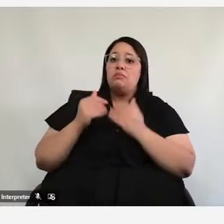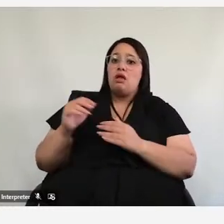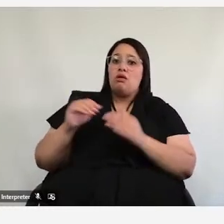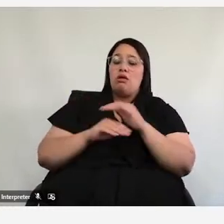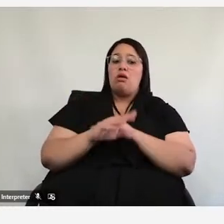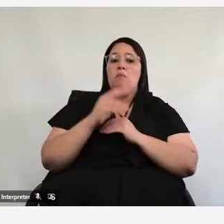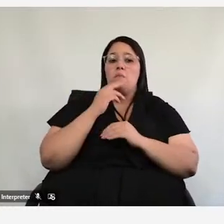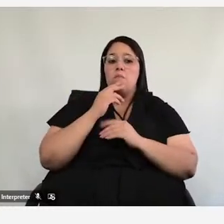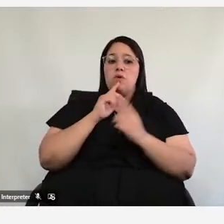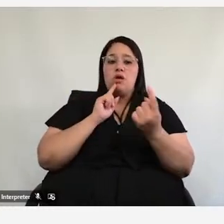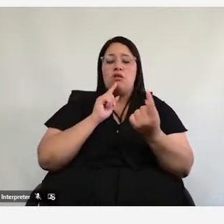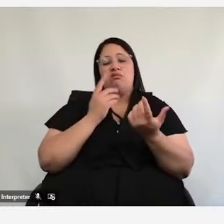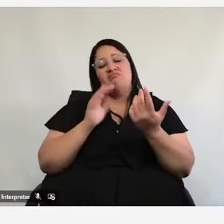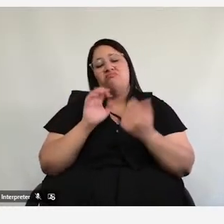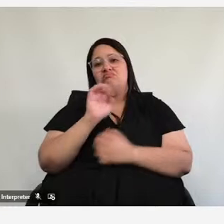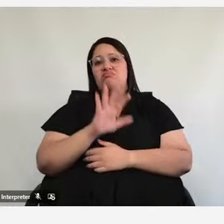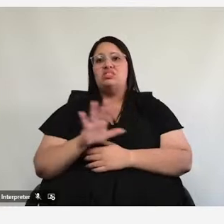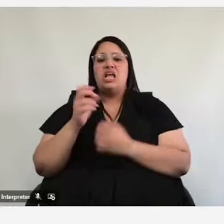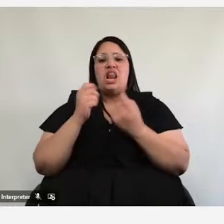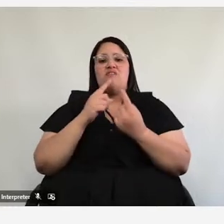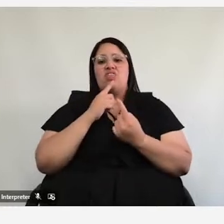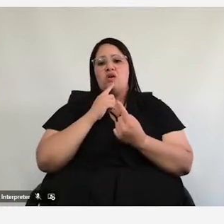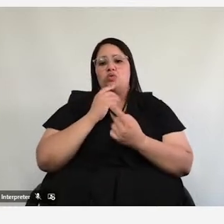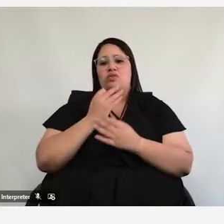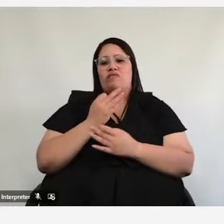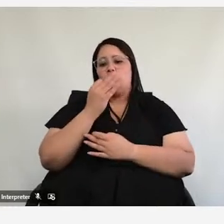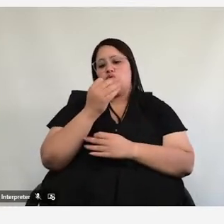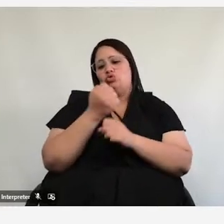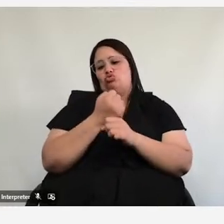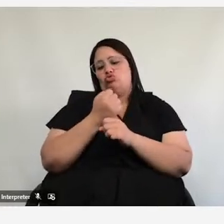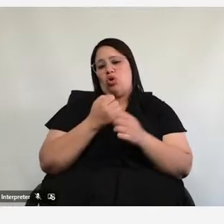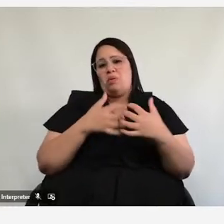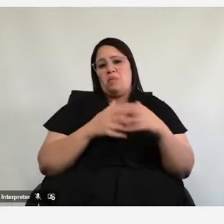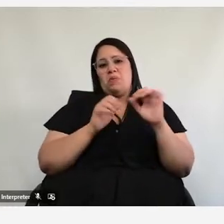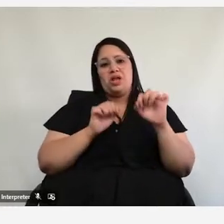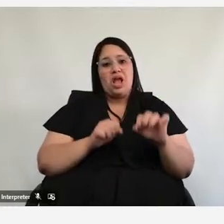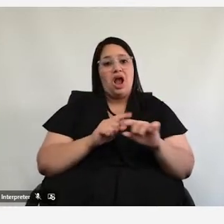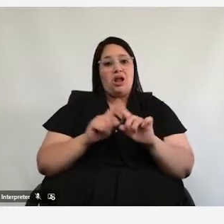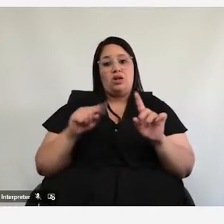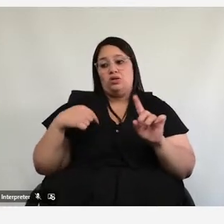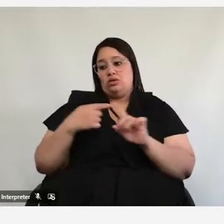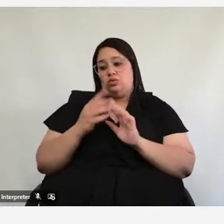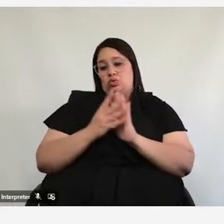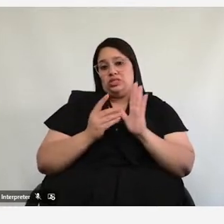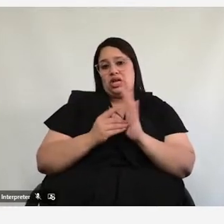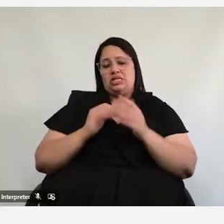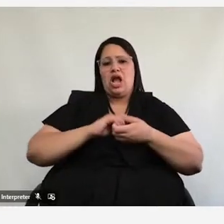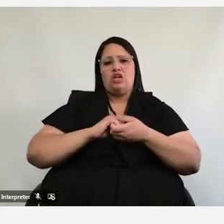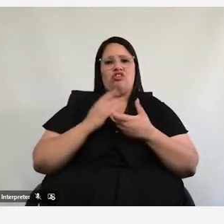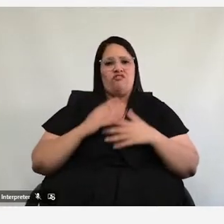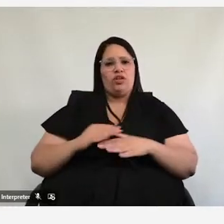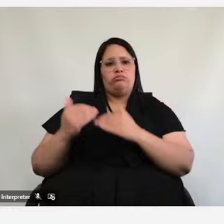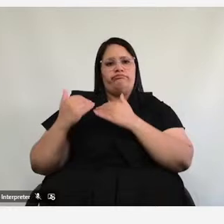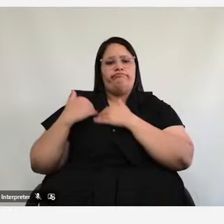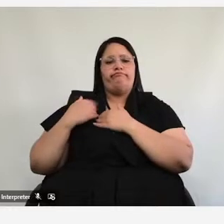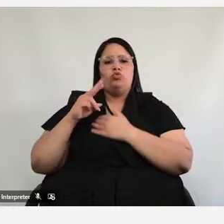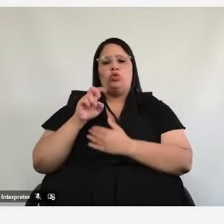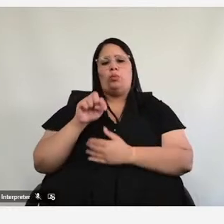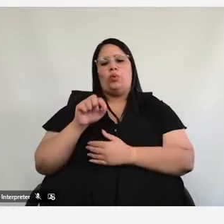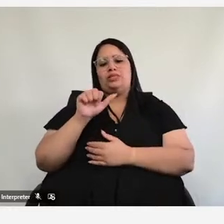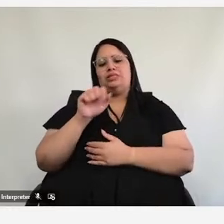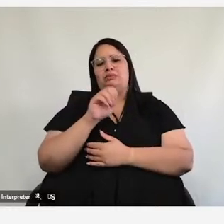enable close to 11,000 future jobs. While to date, the agency has already secured over 2.6 billion